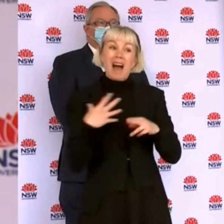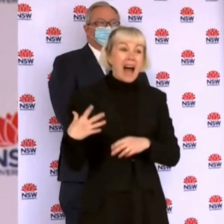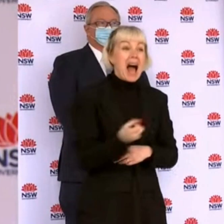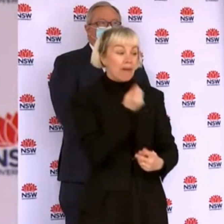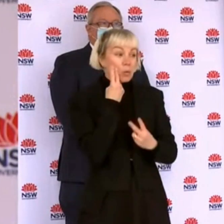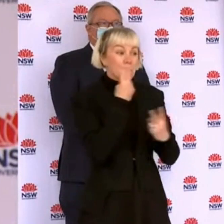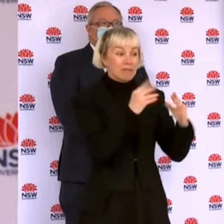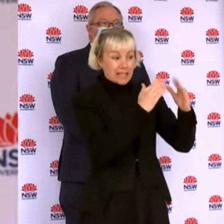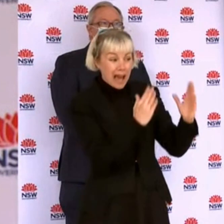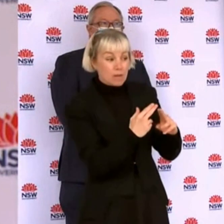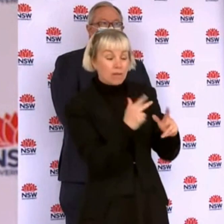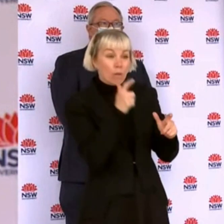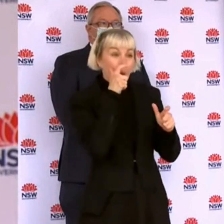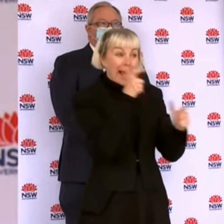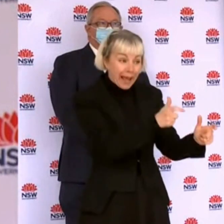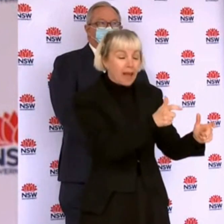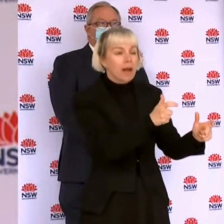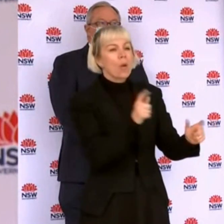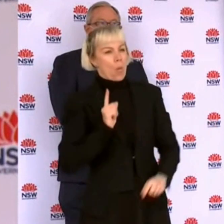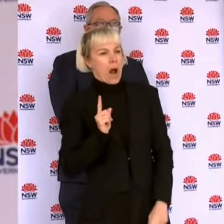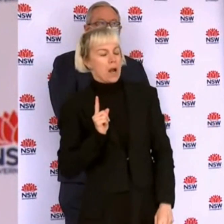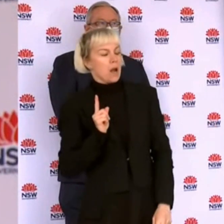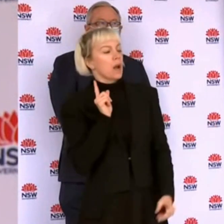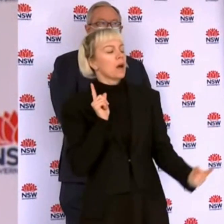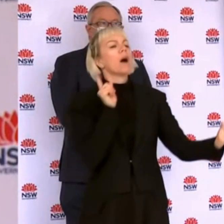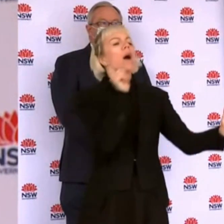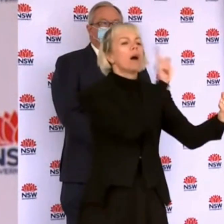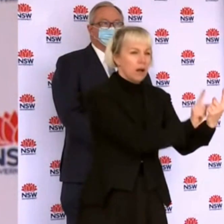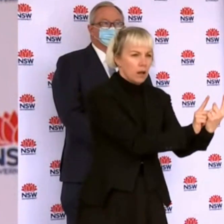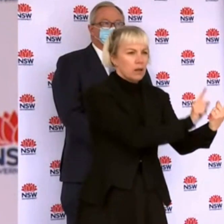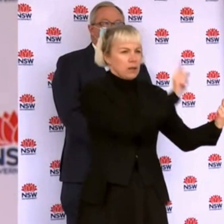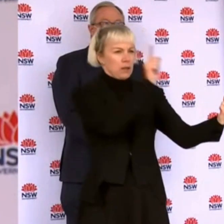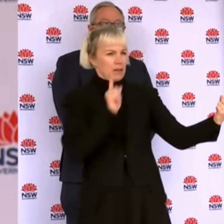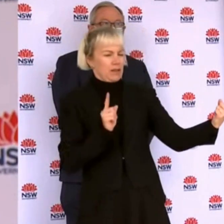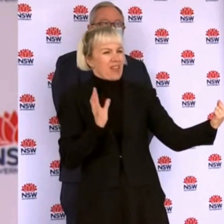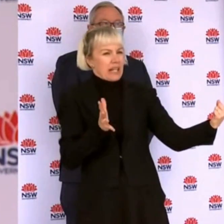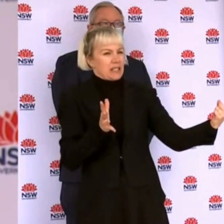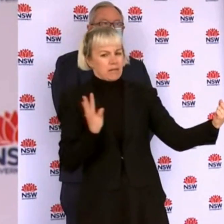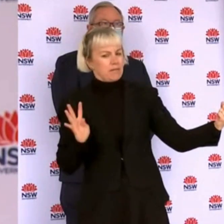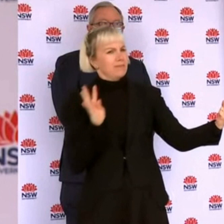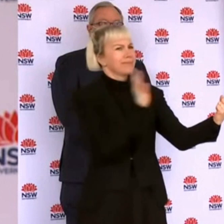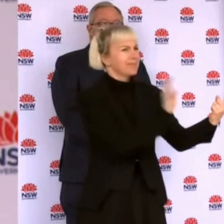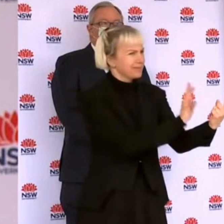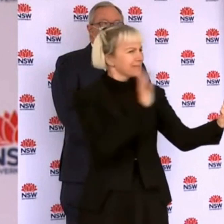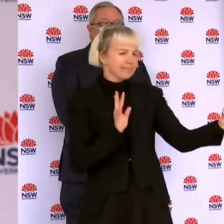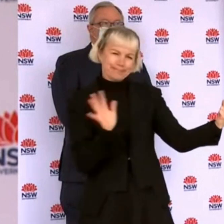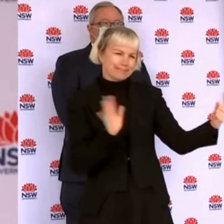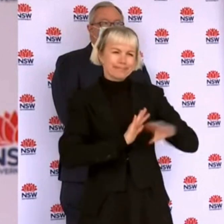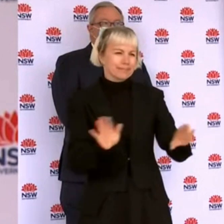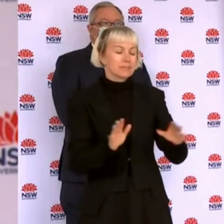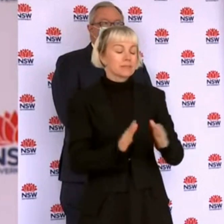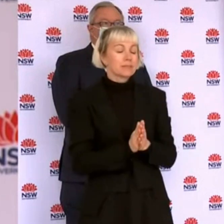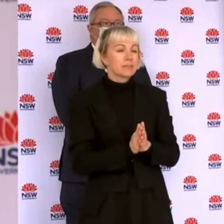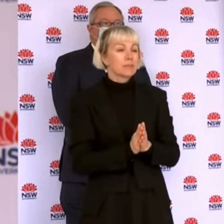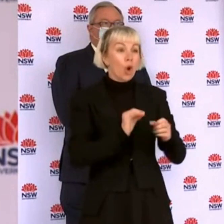person. All of these little steps reduce the risk of contact, and COVID is spread through